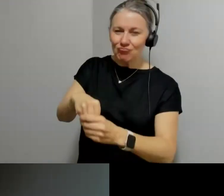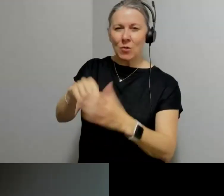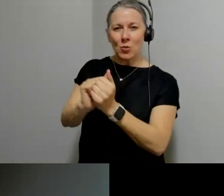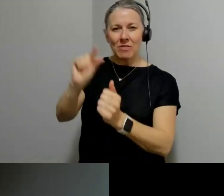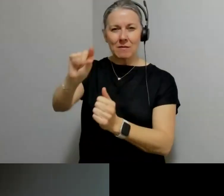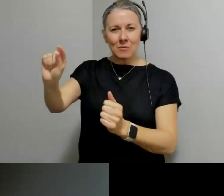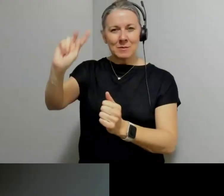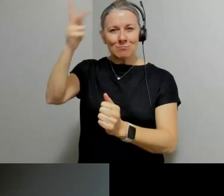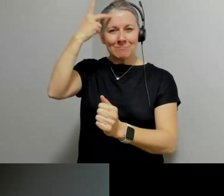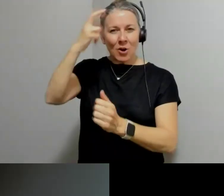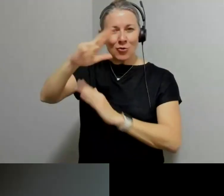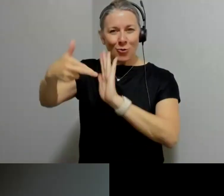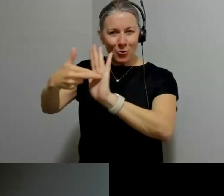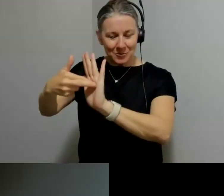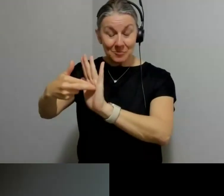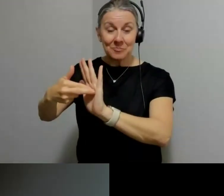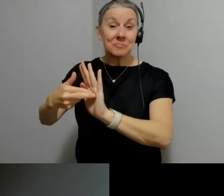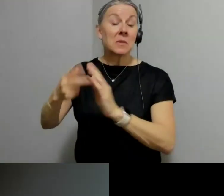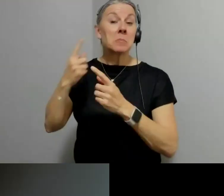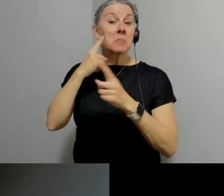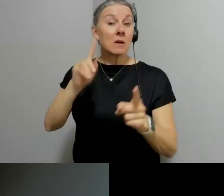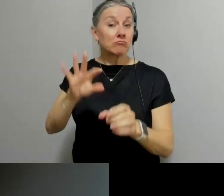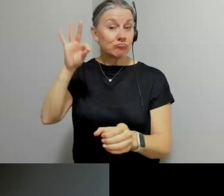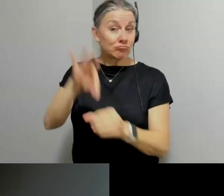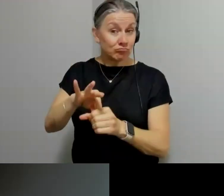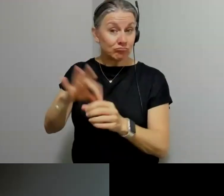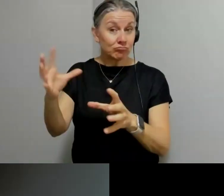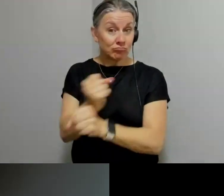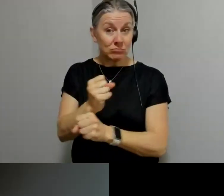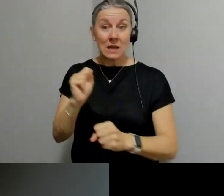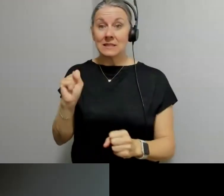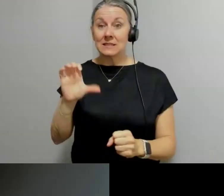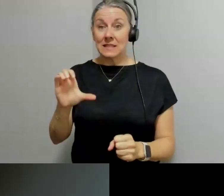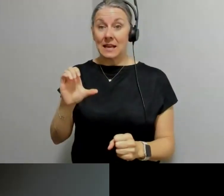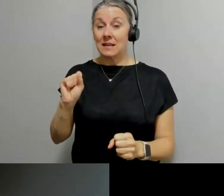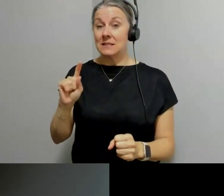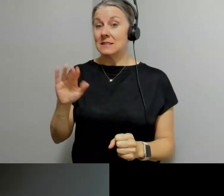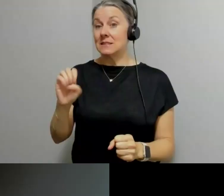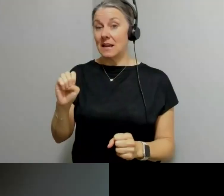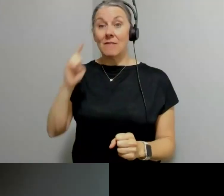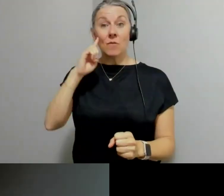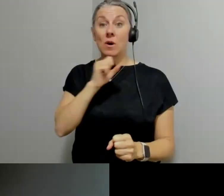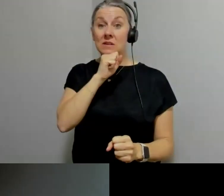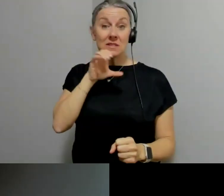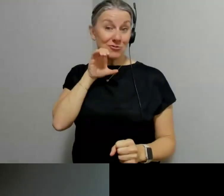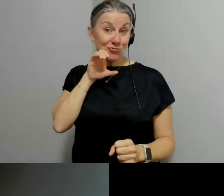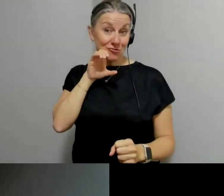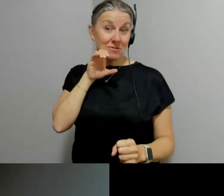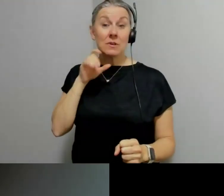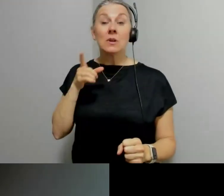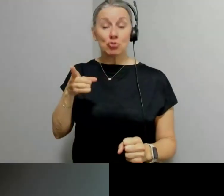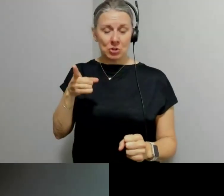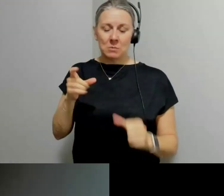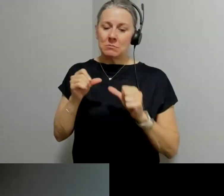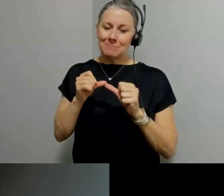And when she was elected and brought into the role of Secretary of State for Seniors, she continued that, I think, more than